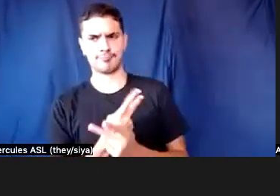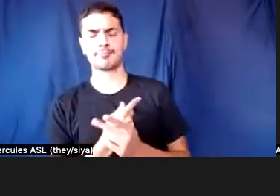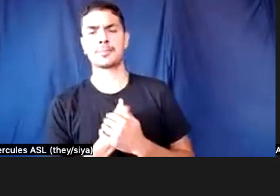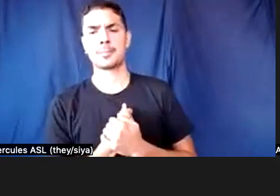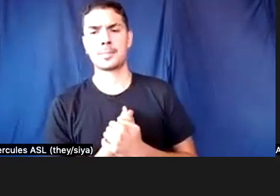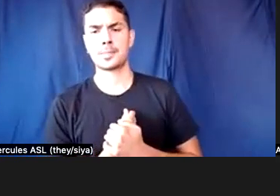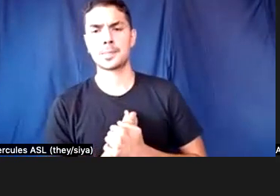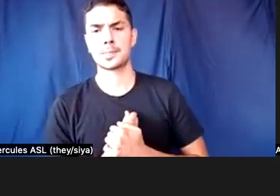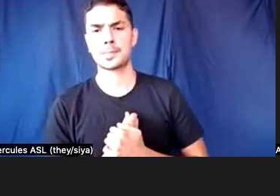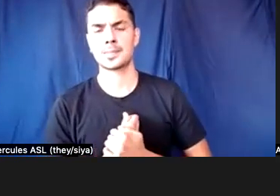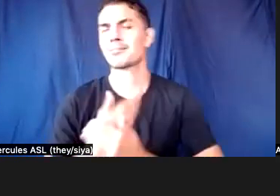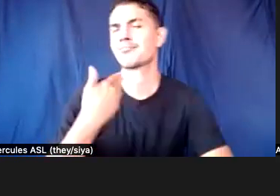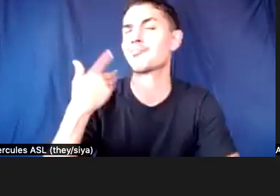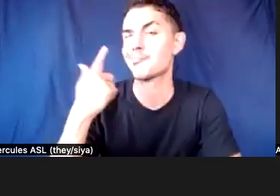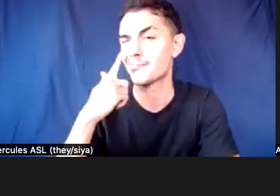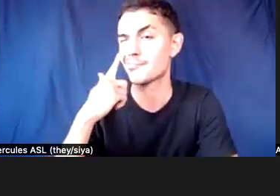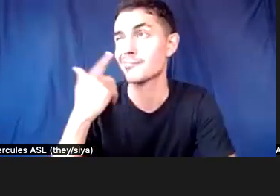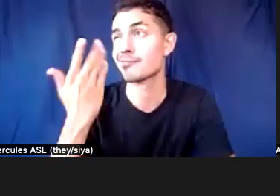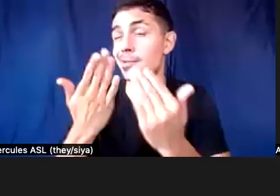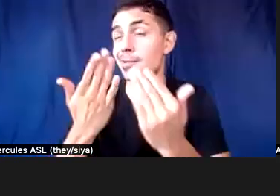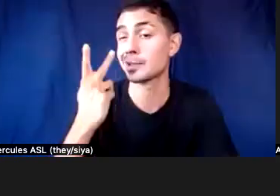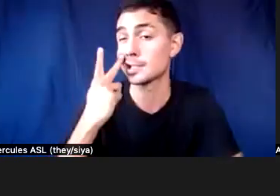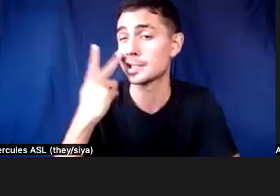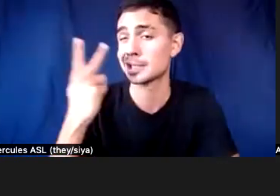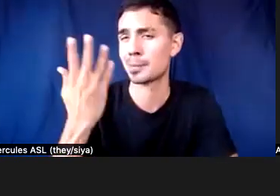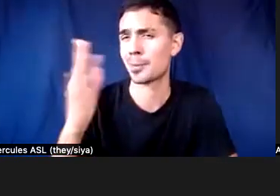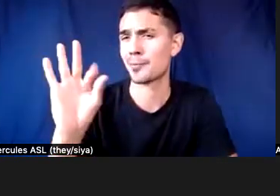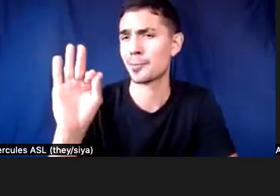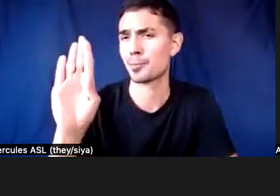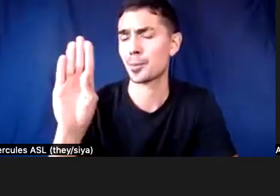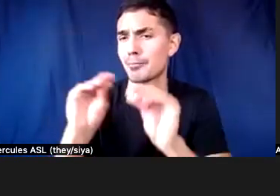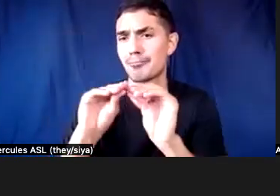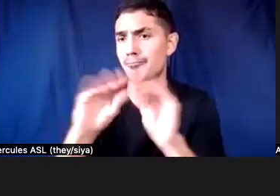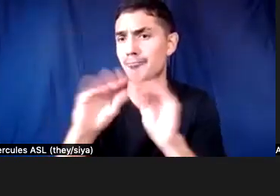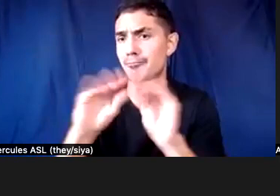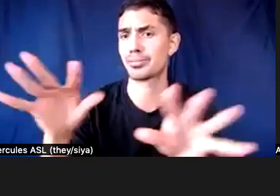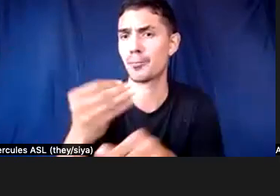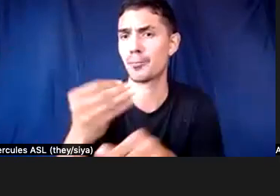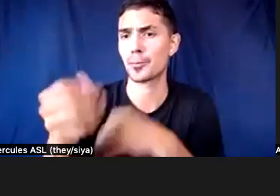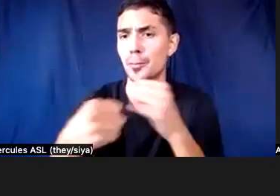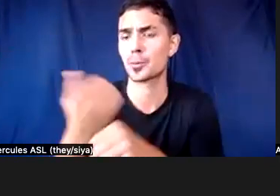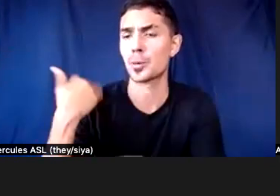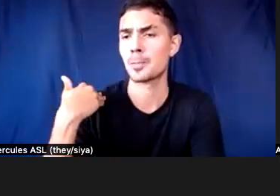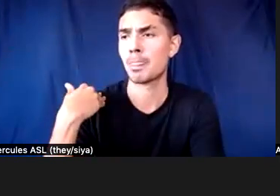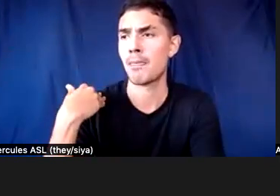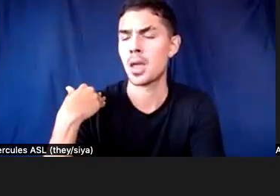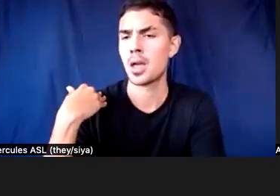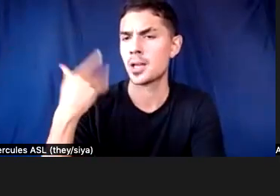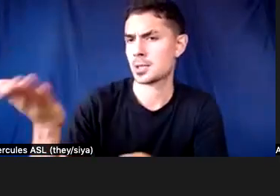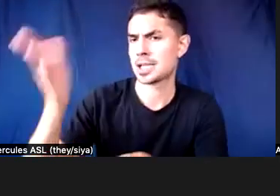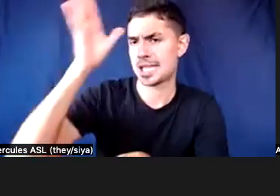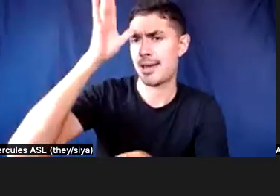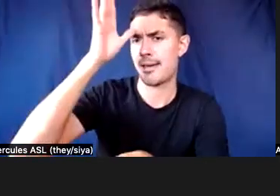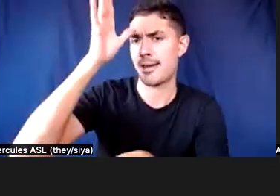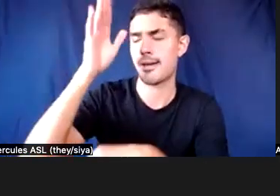I don't know, people might have seen it. I think it came out on Facebook a few years ago where there was a dad was teasing